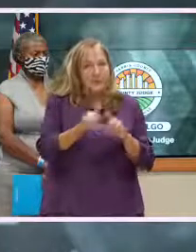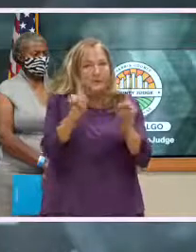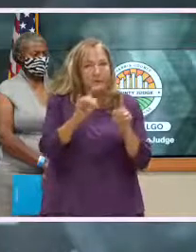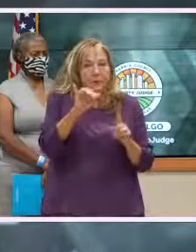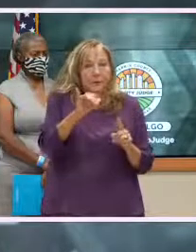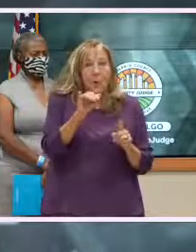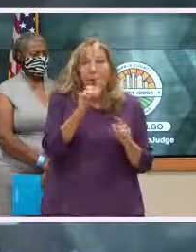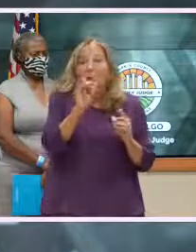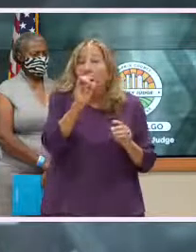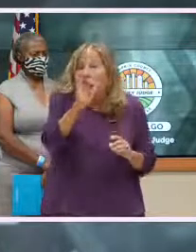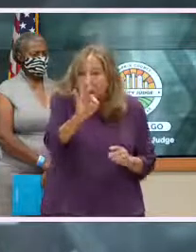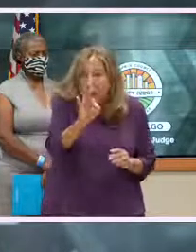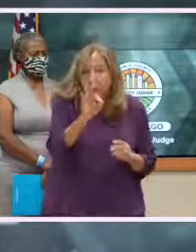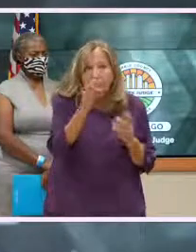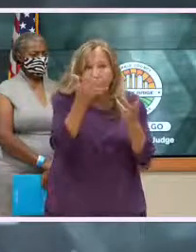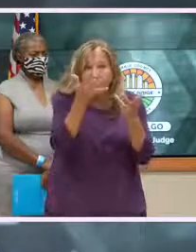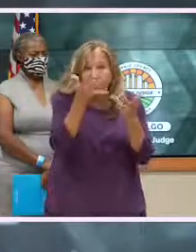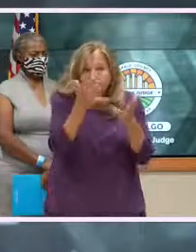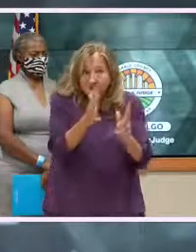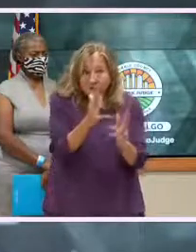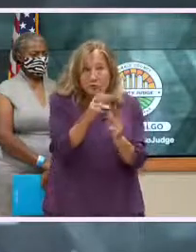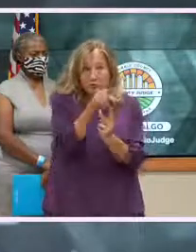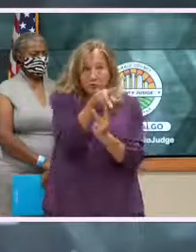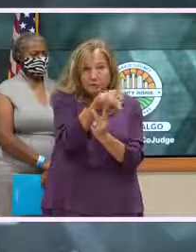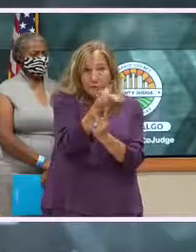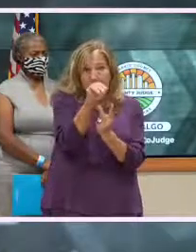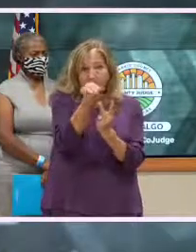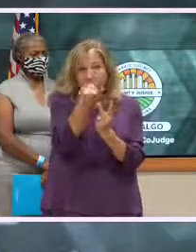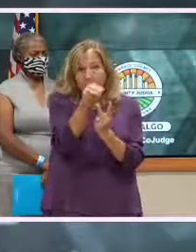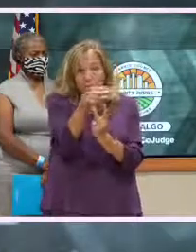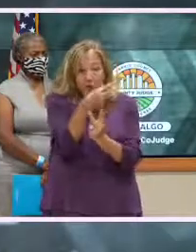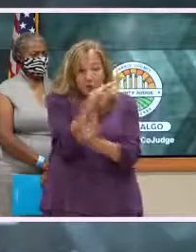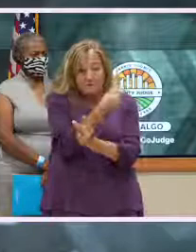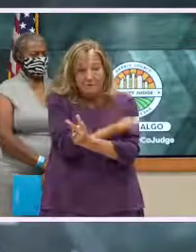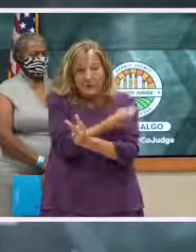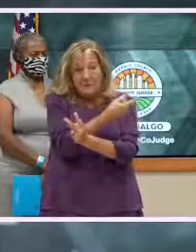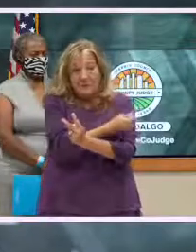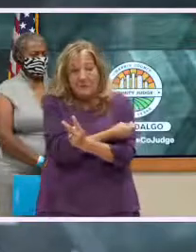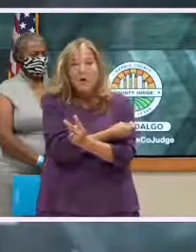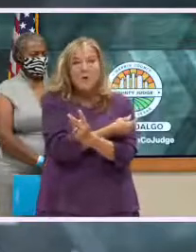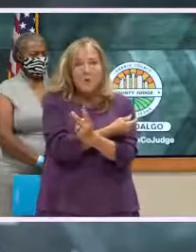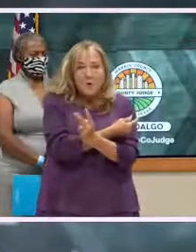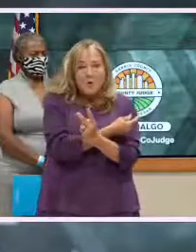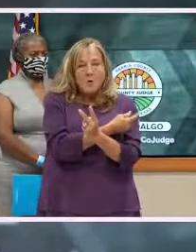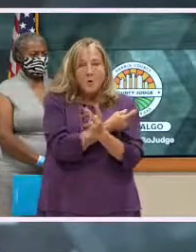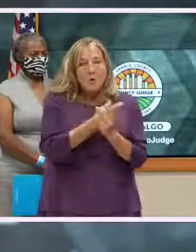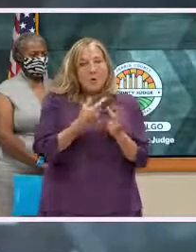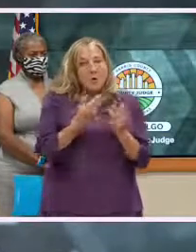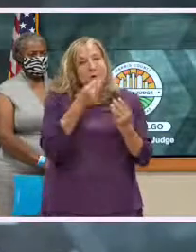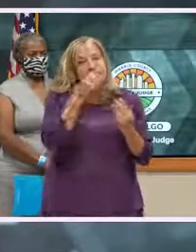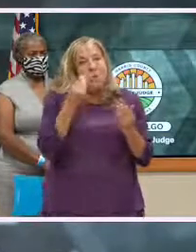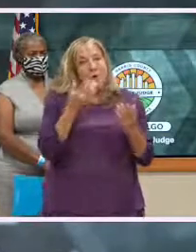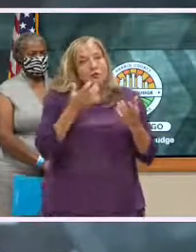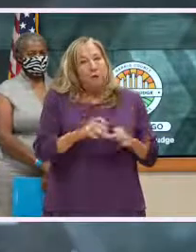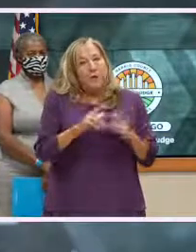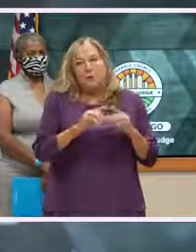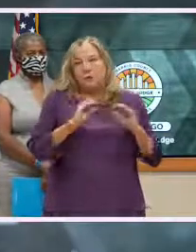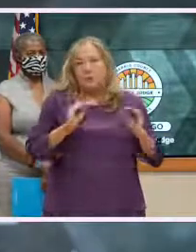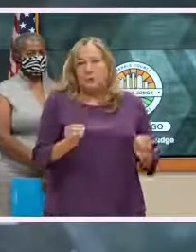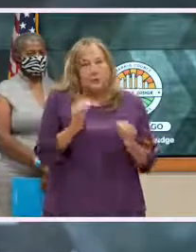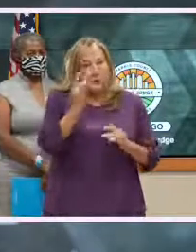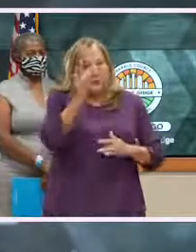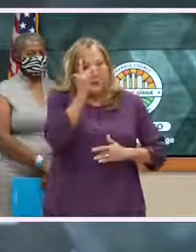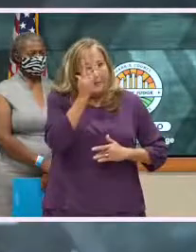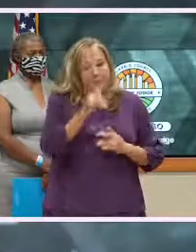you're vaccinated with those vaccines, you're unlikely to get sick. The questions I get asked a lot about, what about the